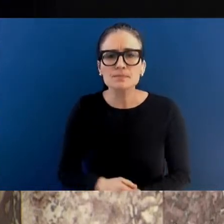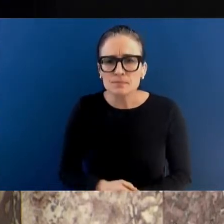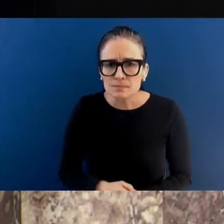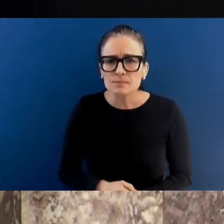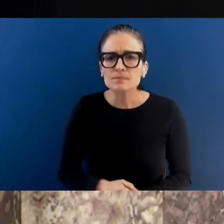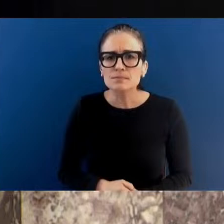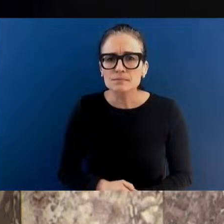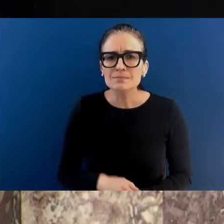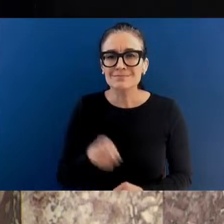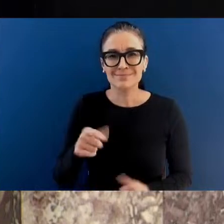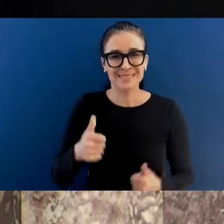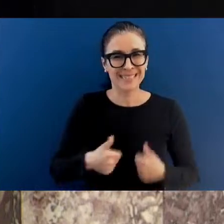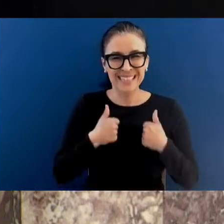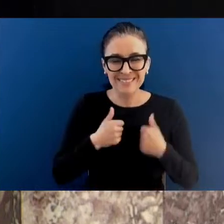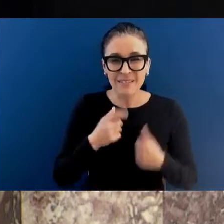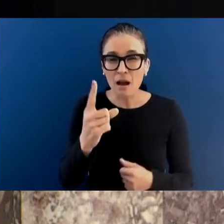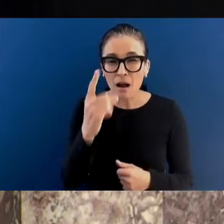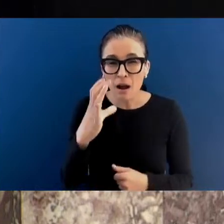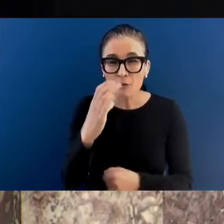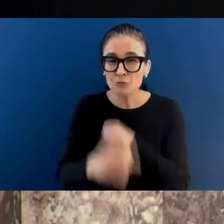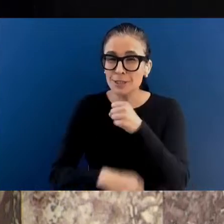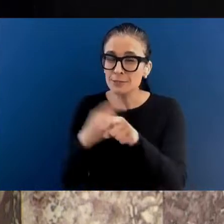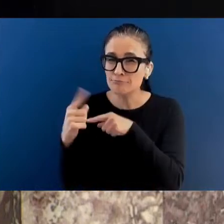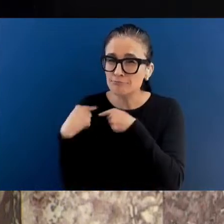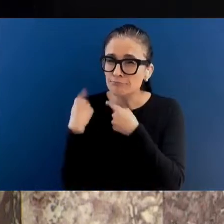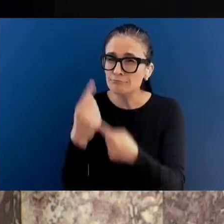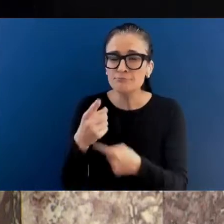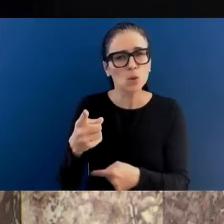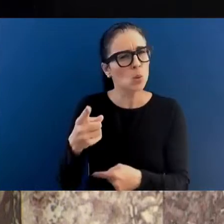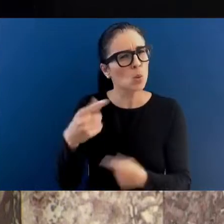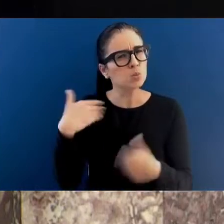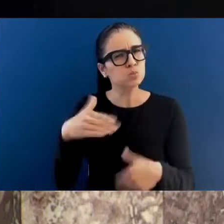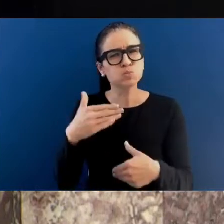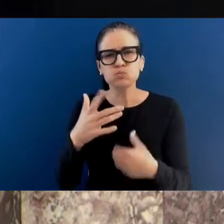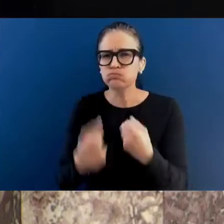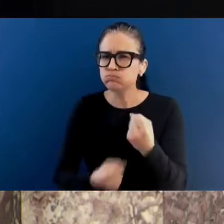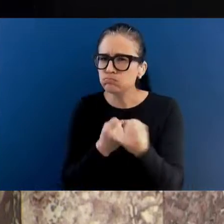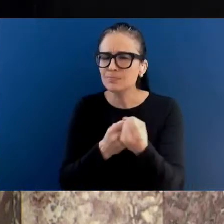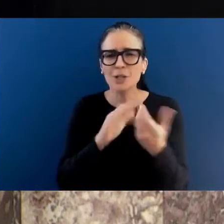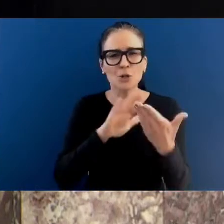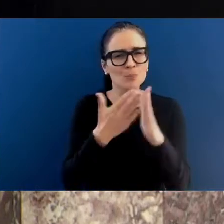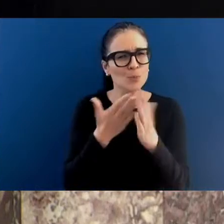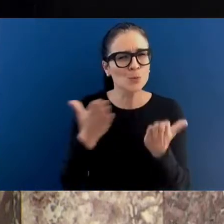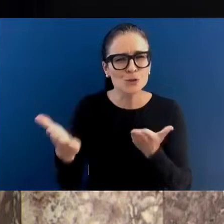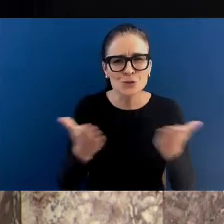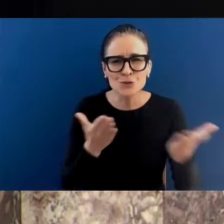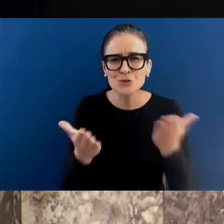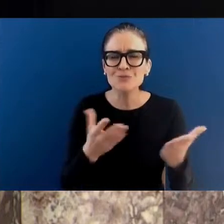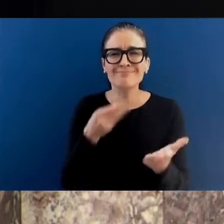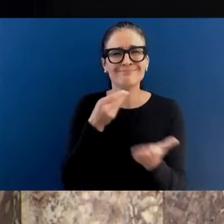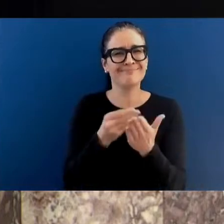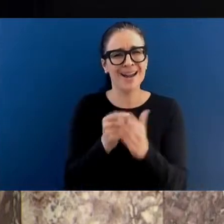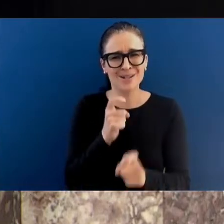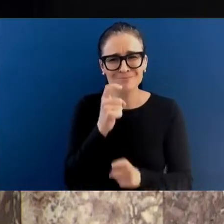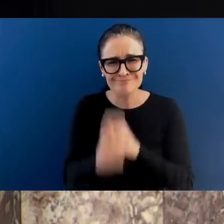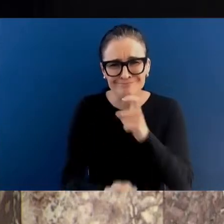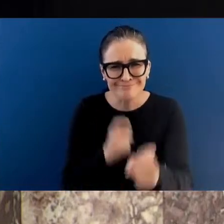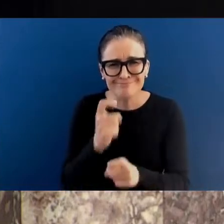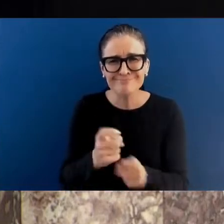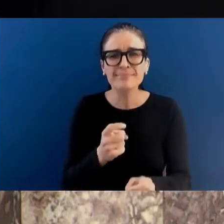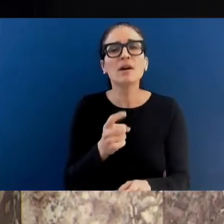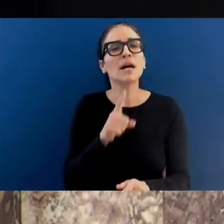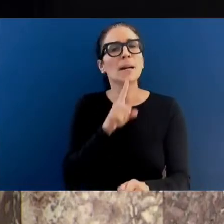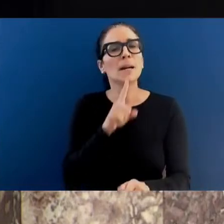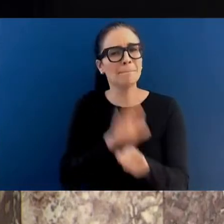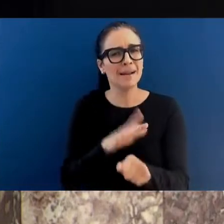community service, environmental stewardship, philanthropy, and his commitment to building a strong community spirit here in the Highlands. I